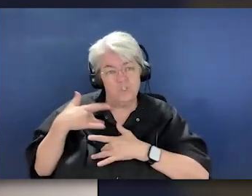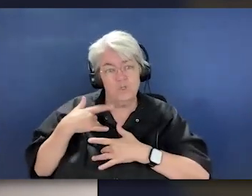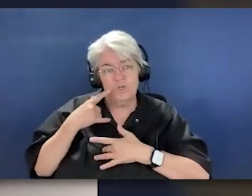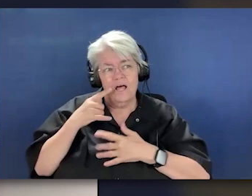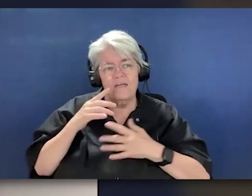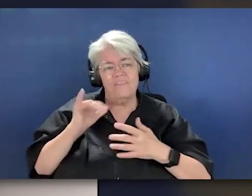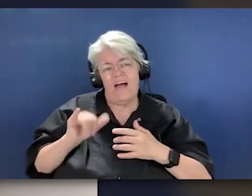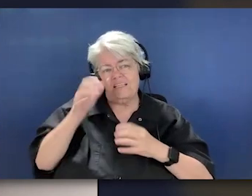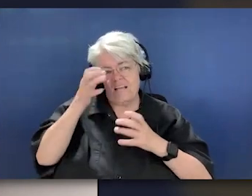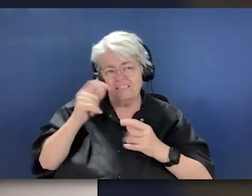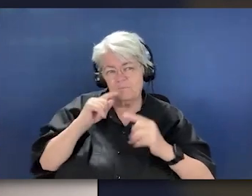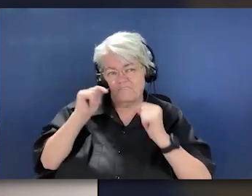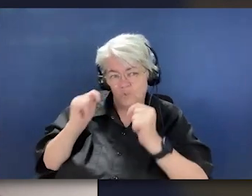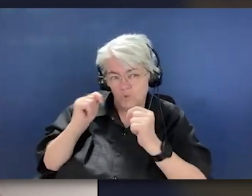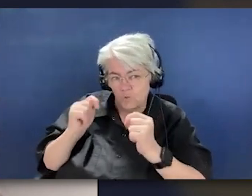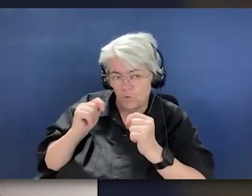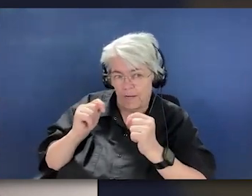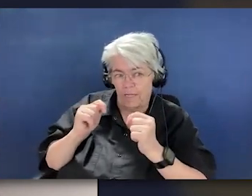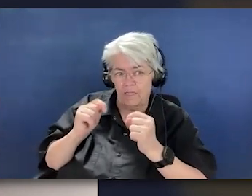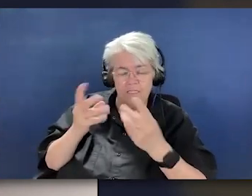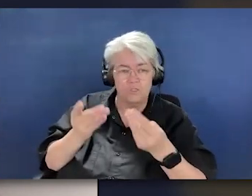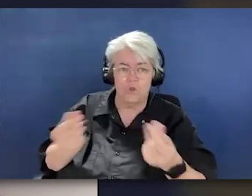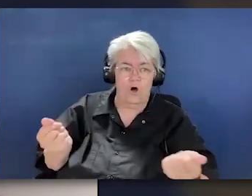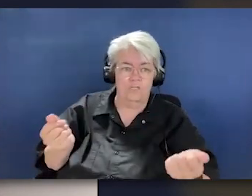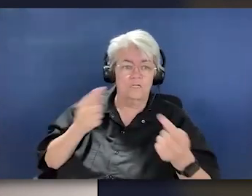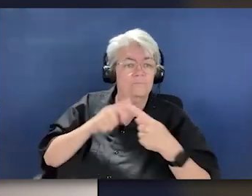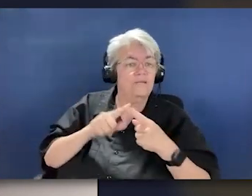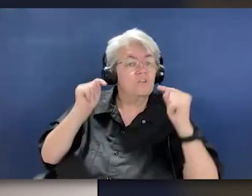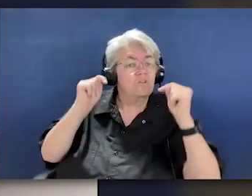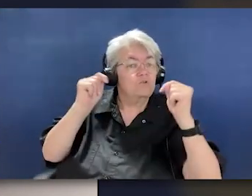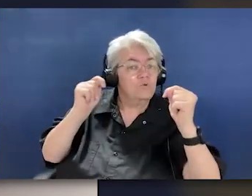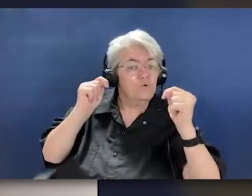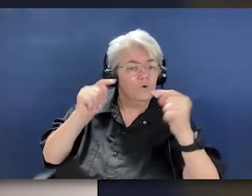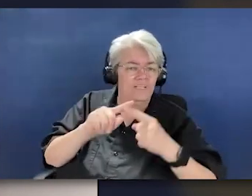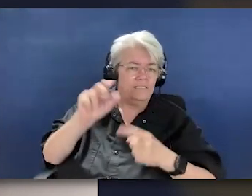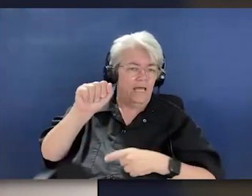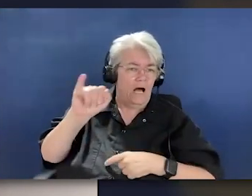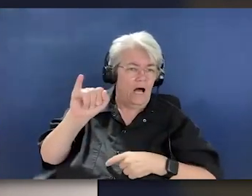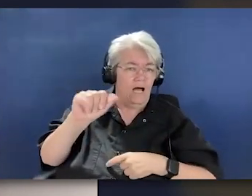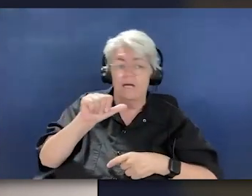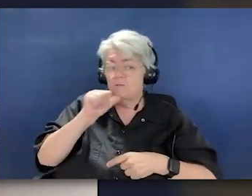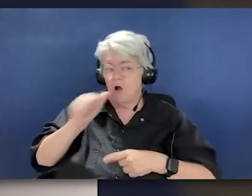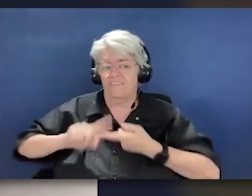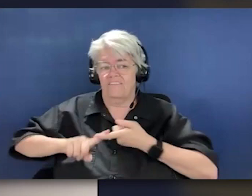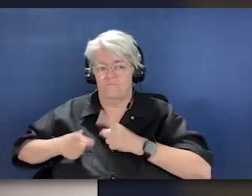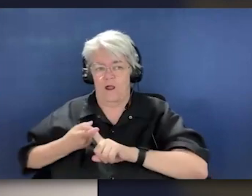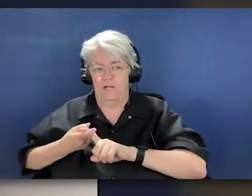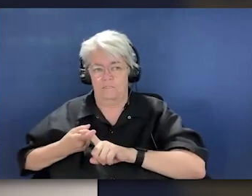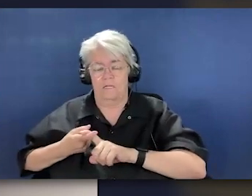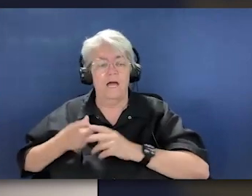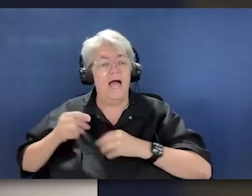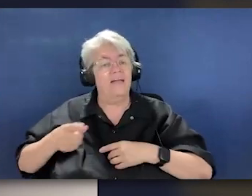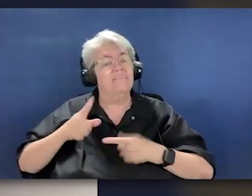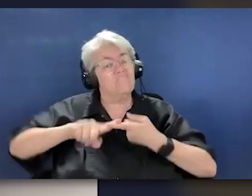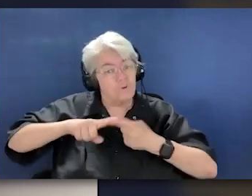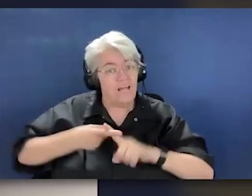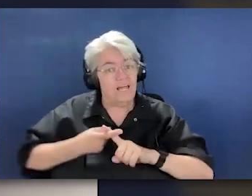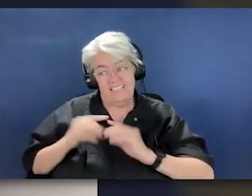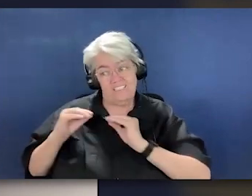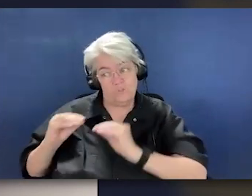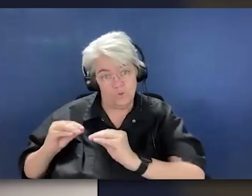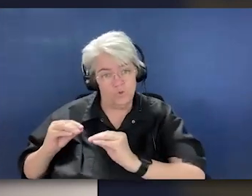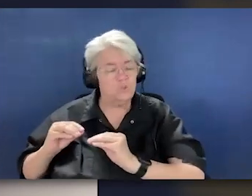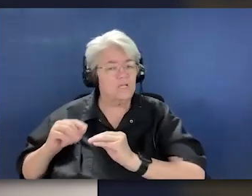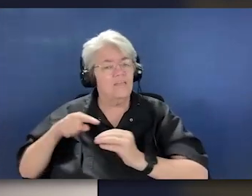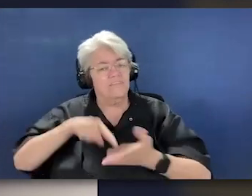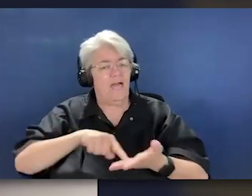tutoring effect with these, because that tutor is becoming the AI rather than the friend who's going to learn through helping